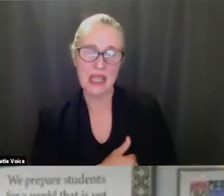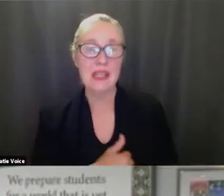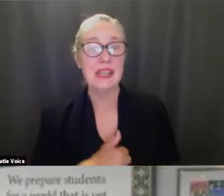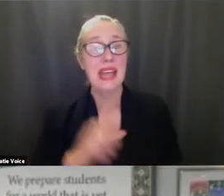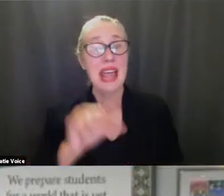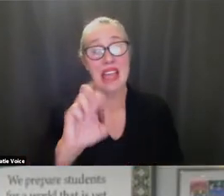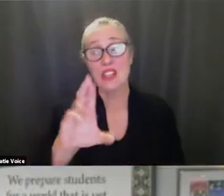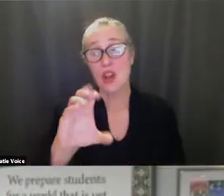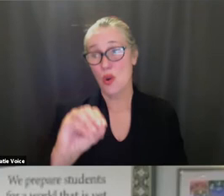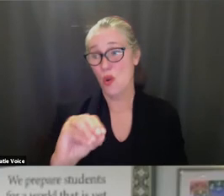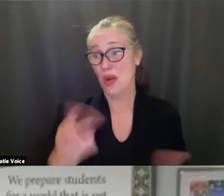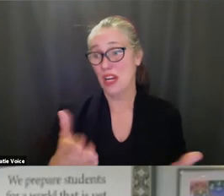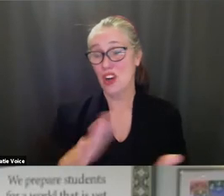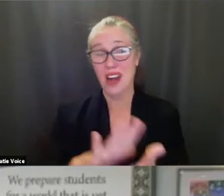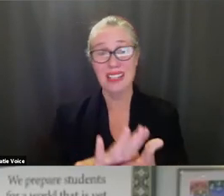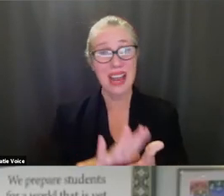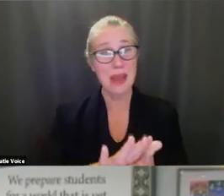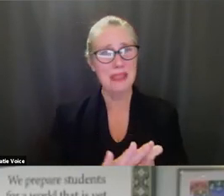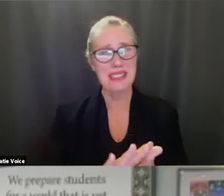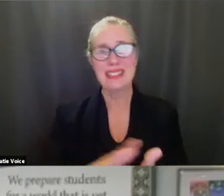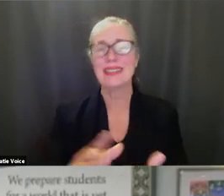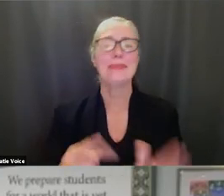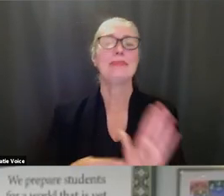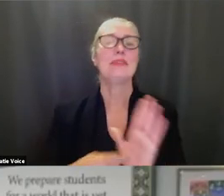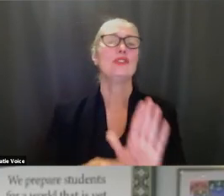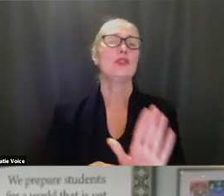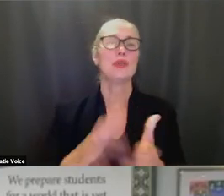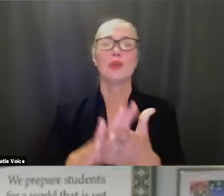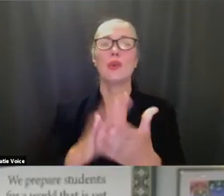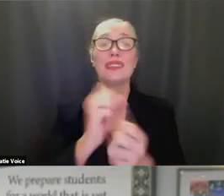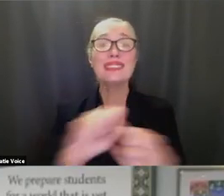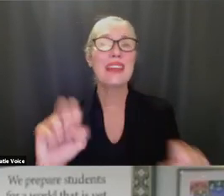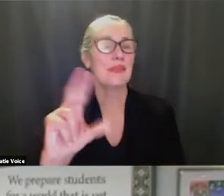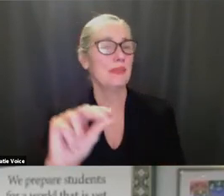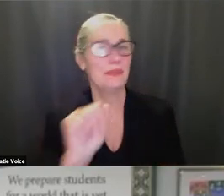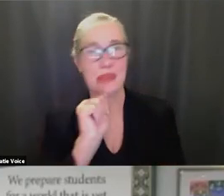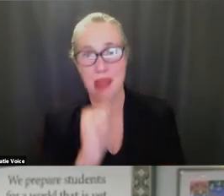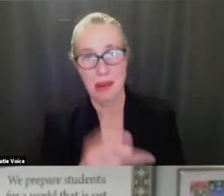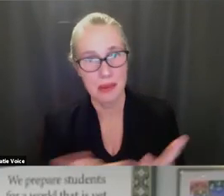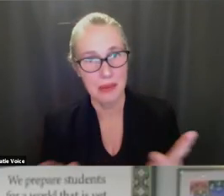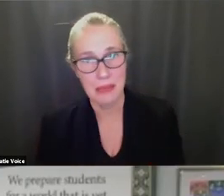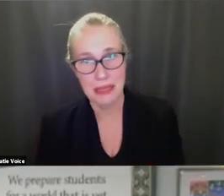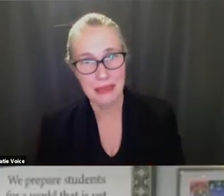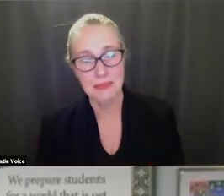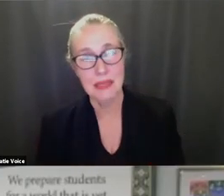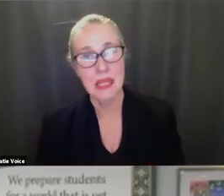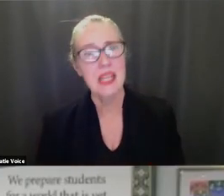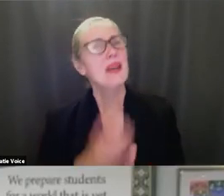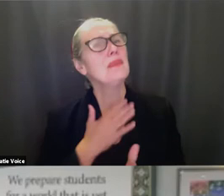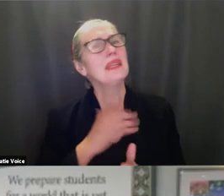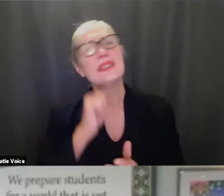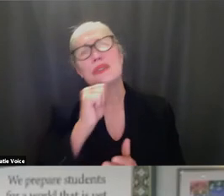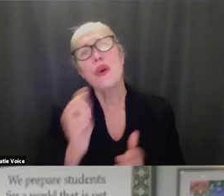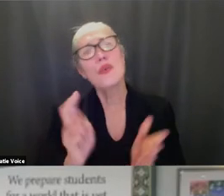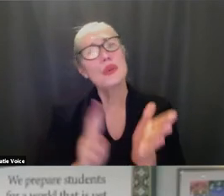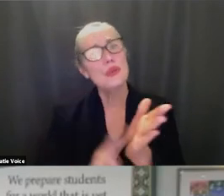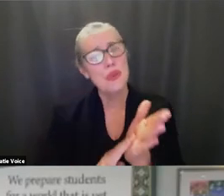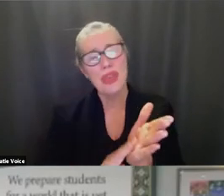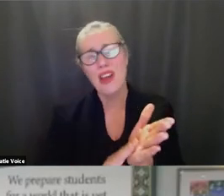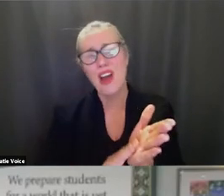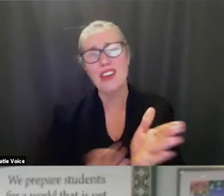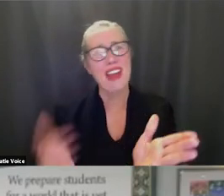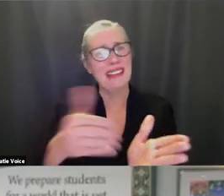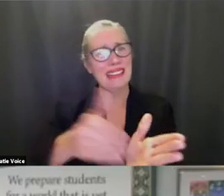campus communicate that school is not a safe place please do not renew the sro contract instead fund